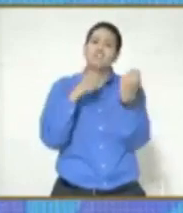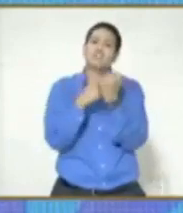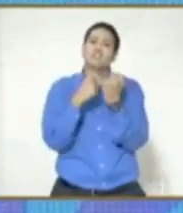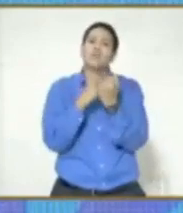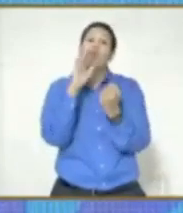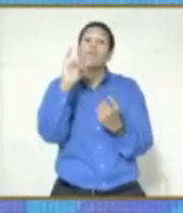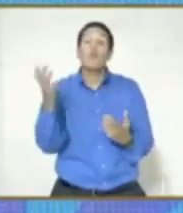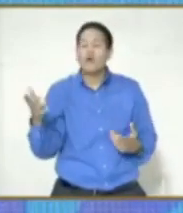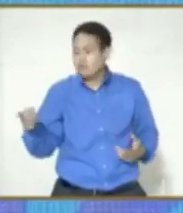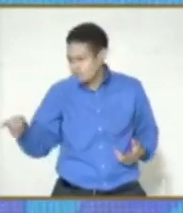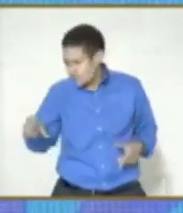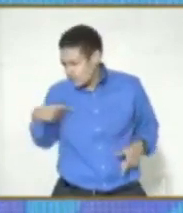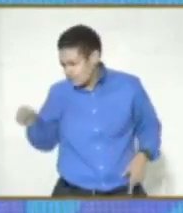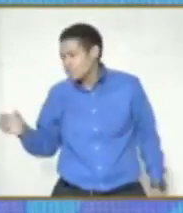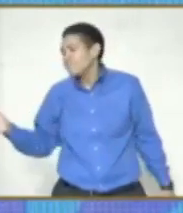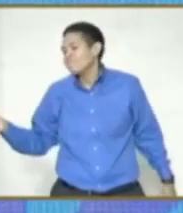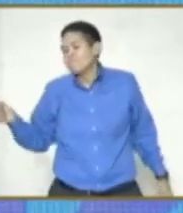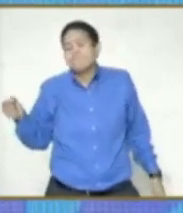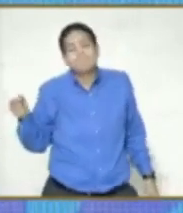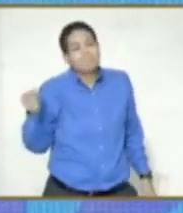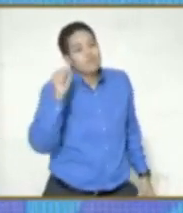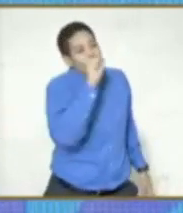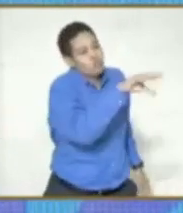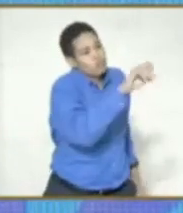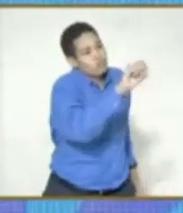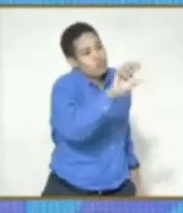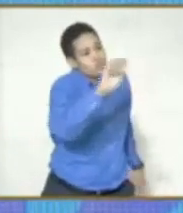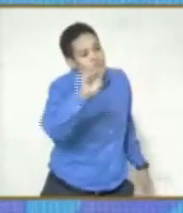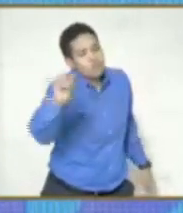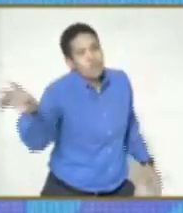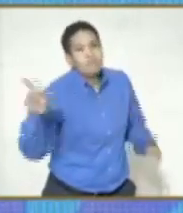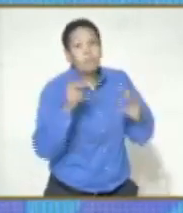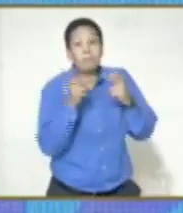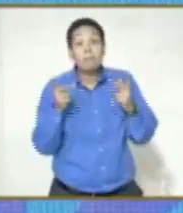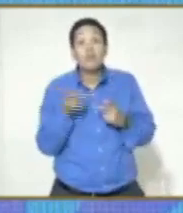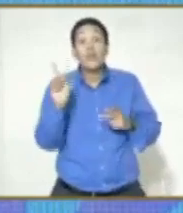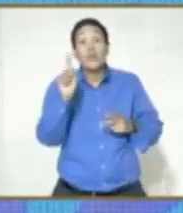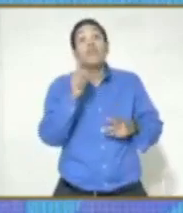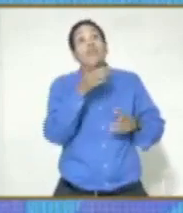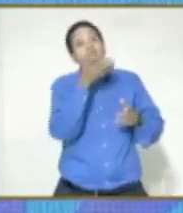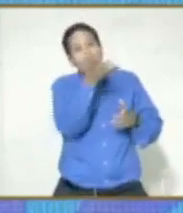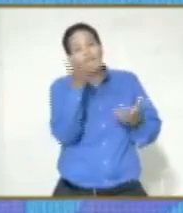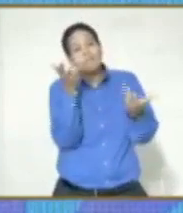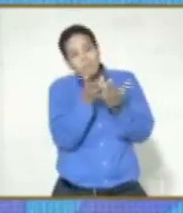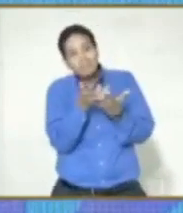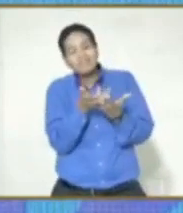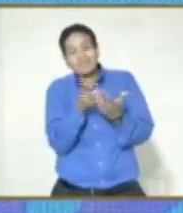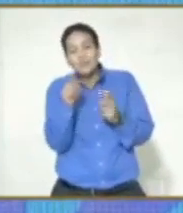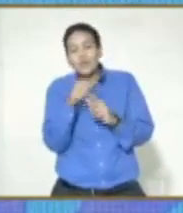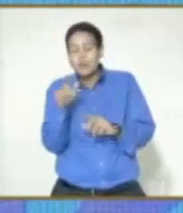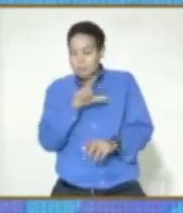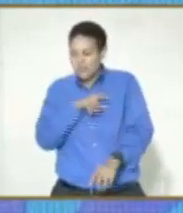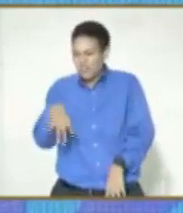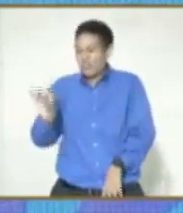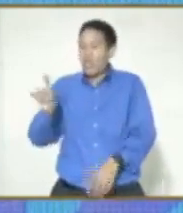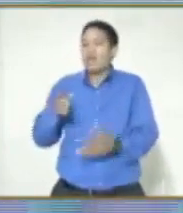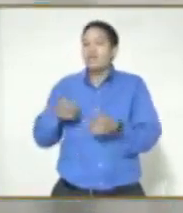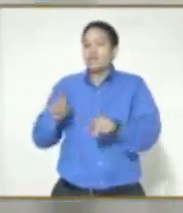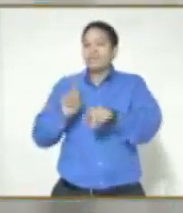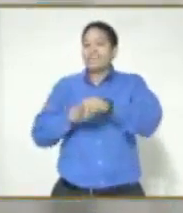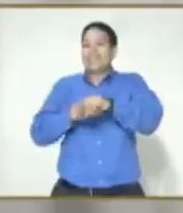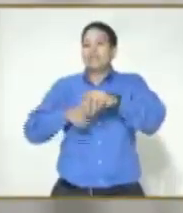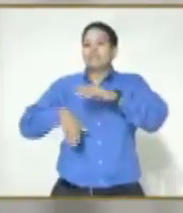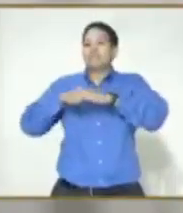by taking them to these facilities whenever the police encounter them during the curfew. Thank you,